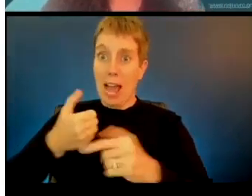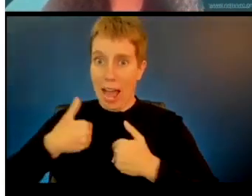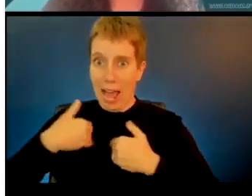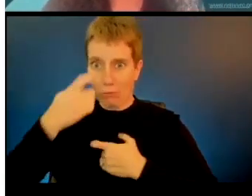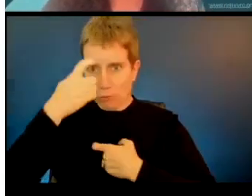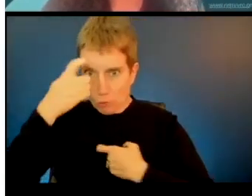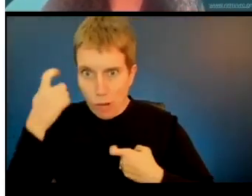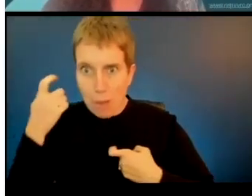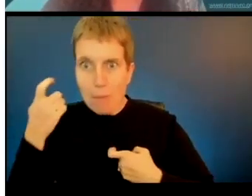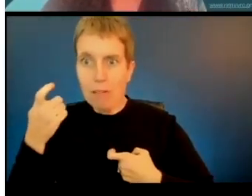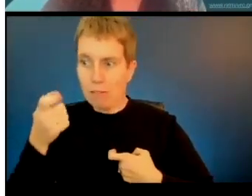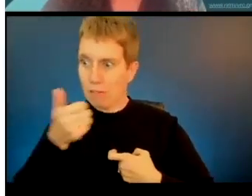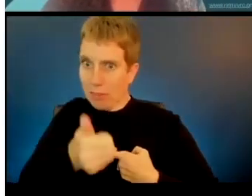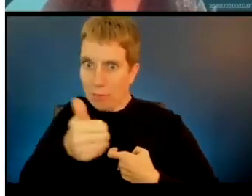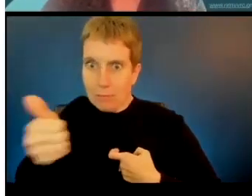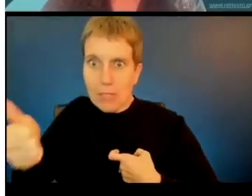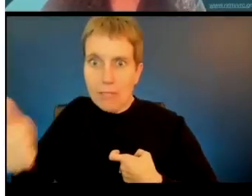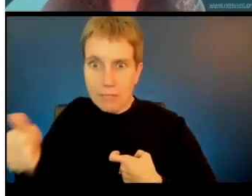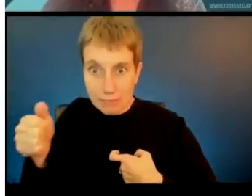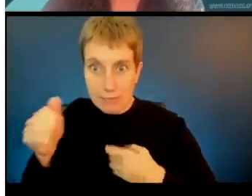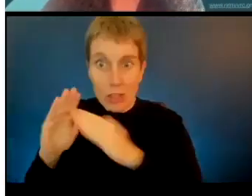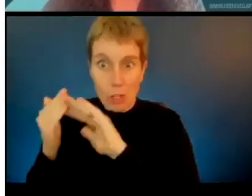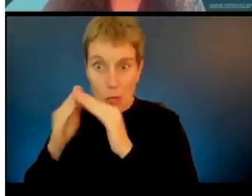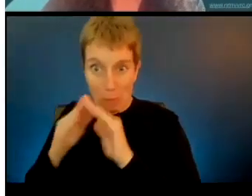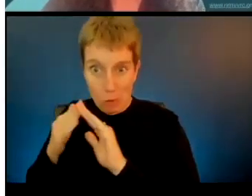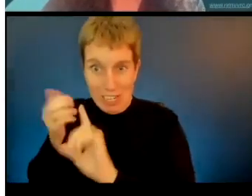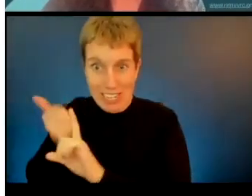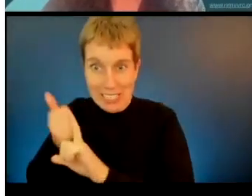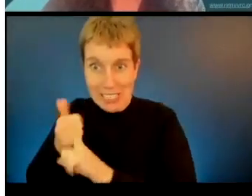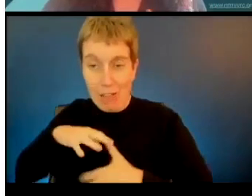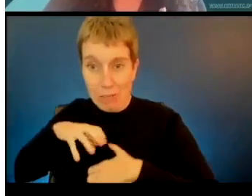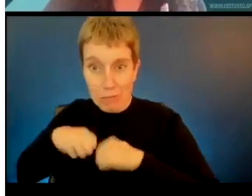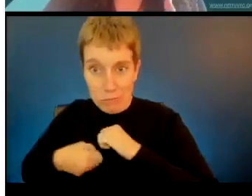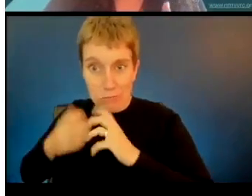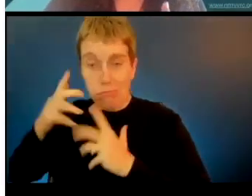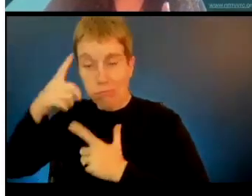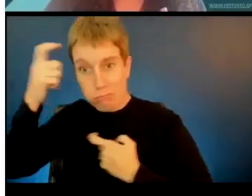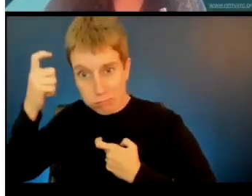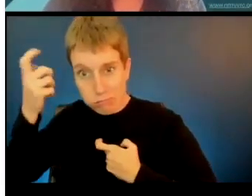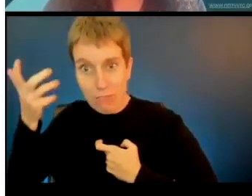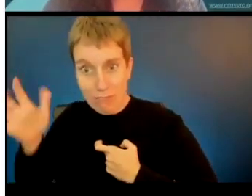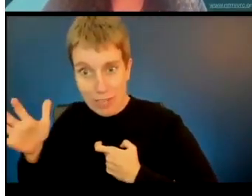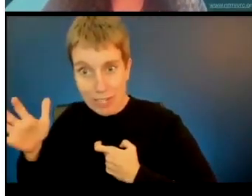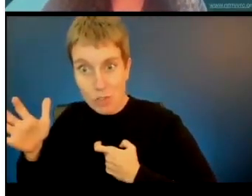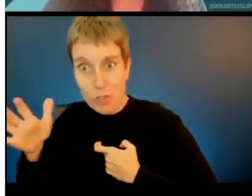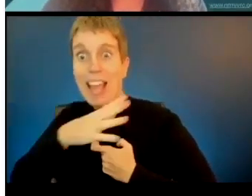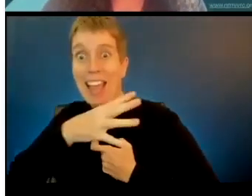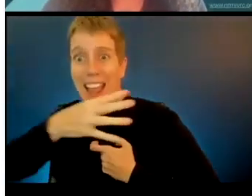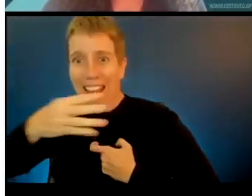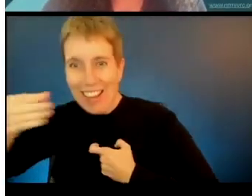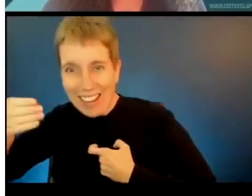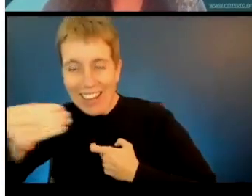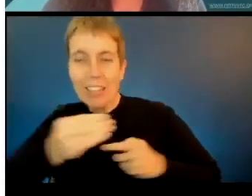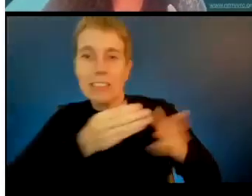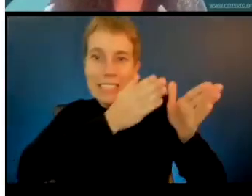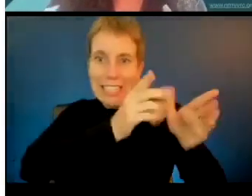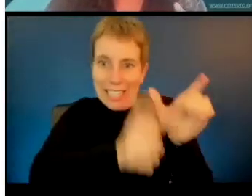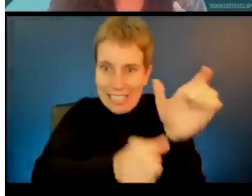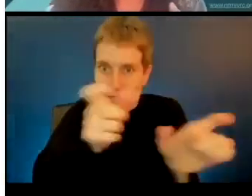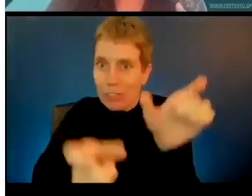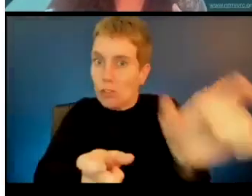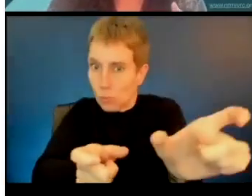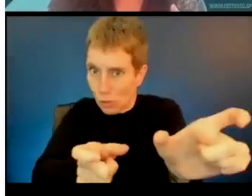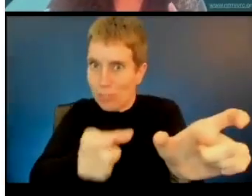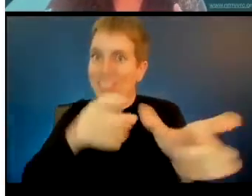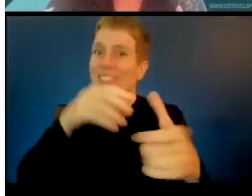as a community, and individuals within that community, right, also experiencing their own trauma responses. And so